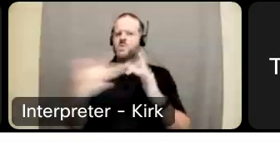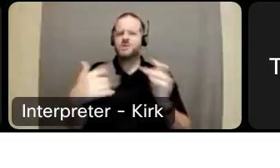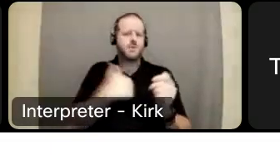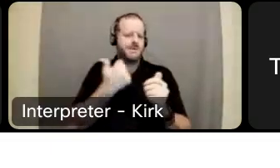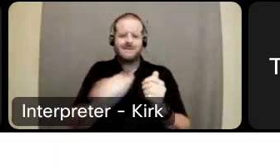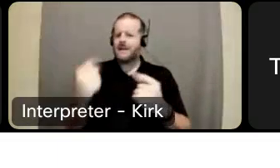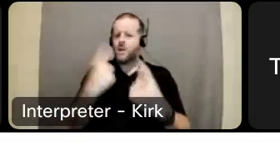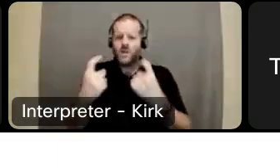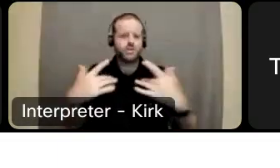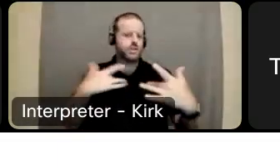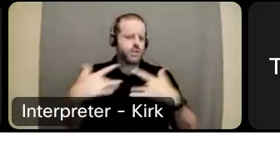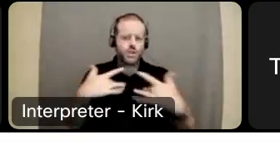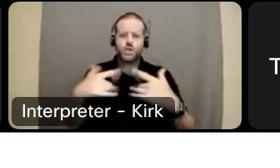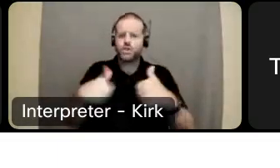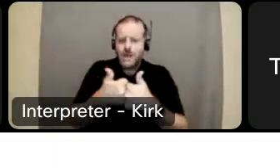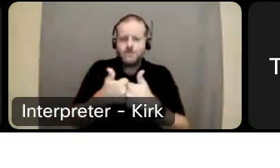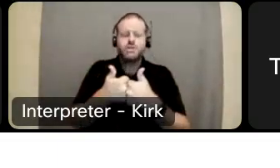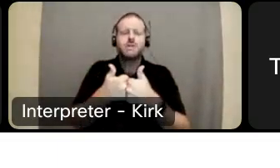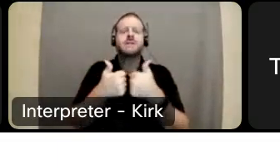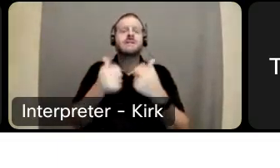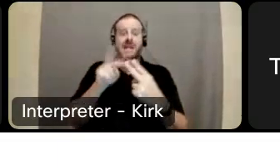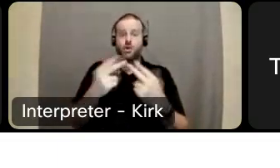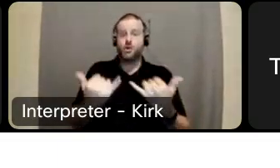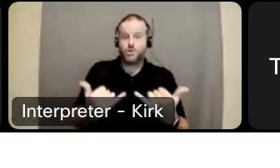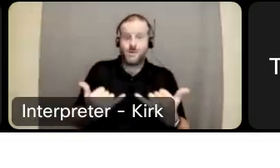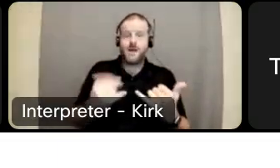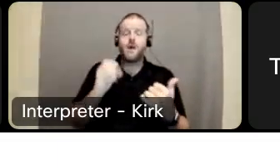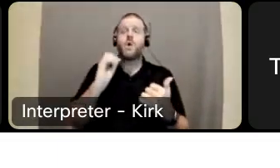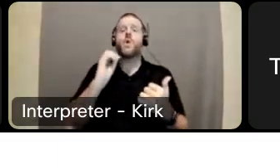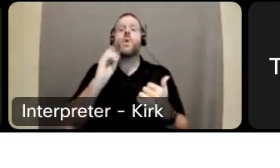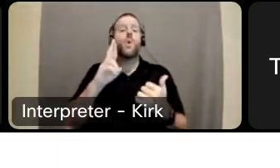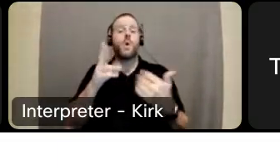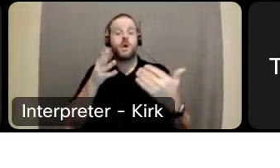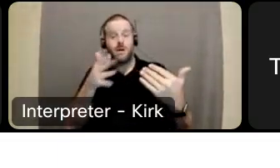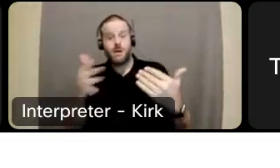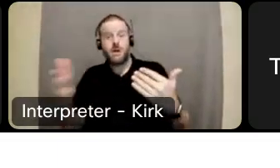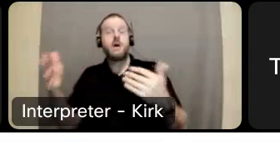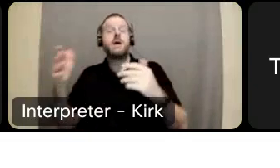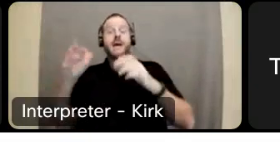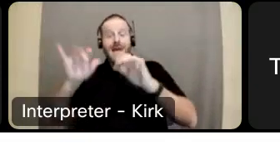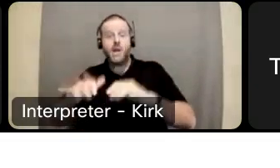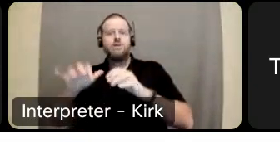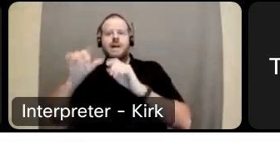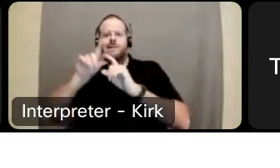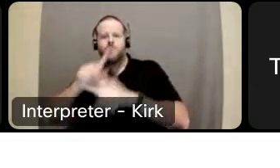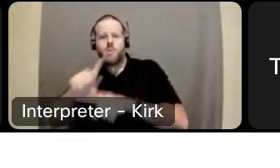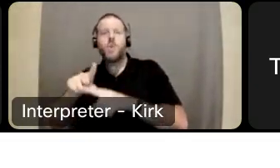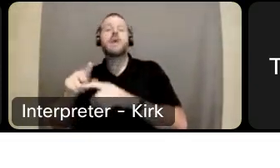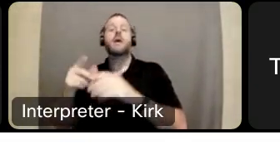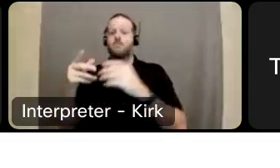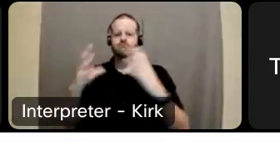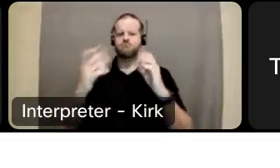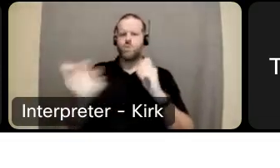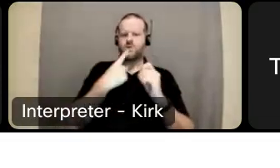any questions, concerns, challenges, either today or as you are entering and submitting these data. We're here to help, and really do thank you